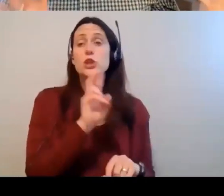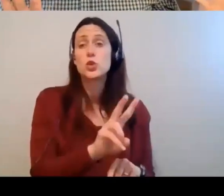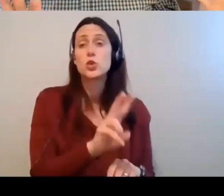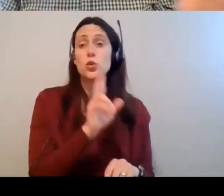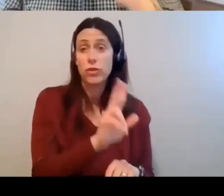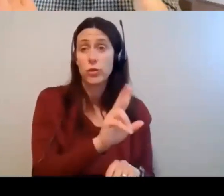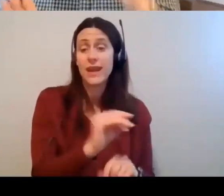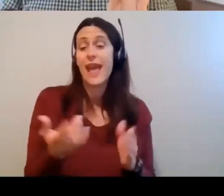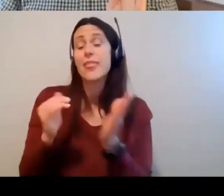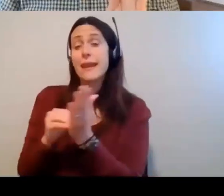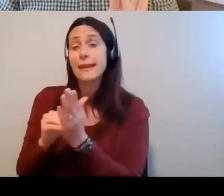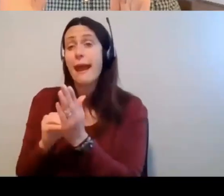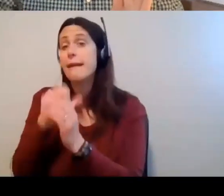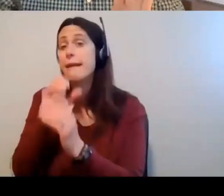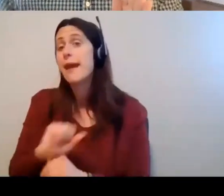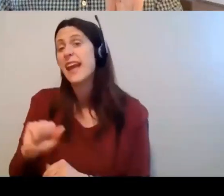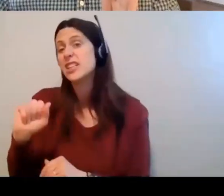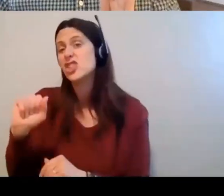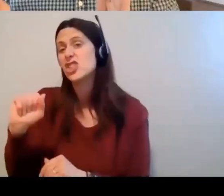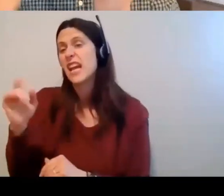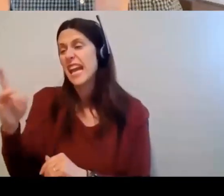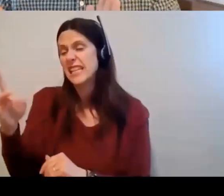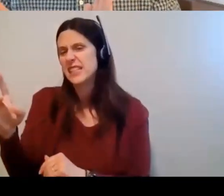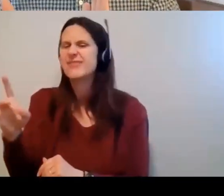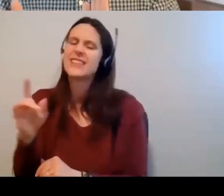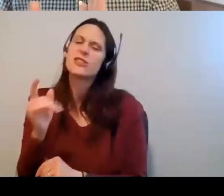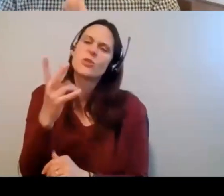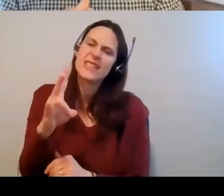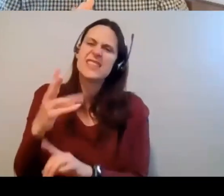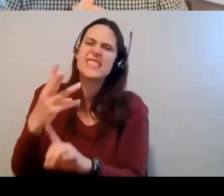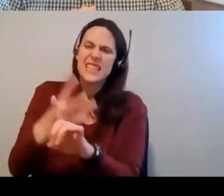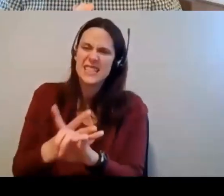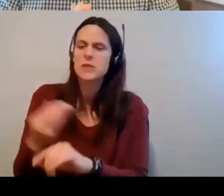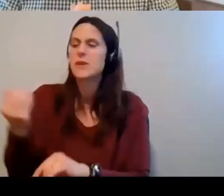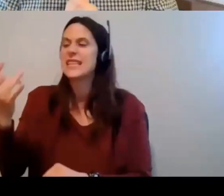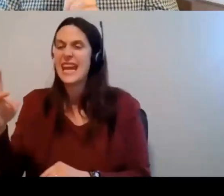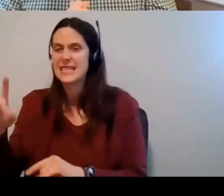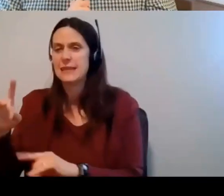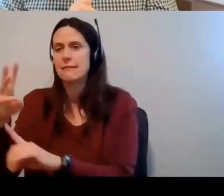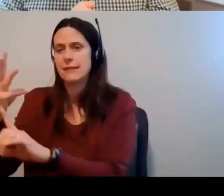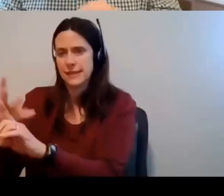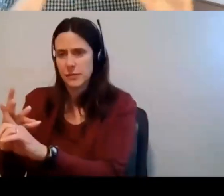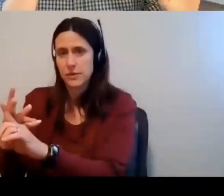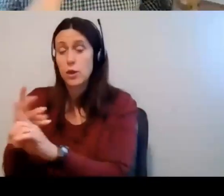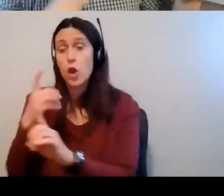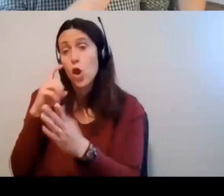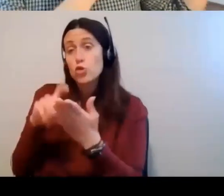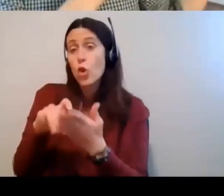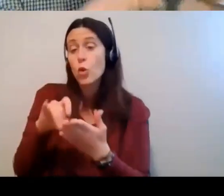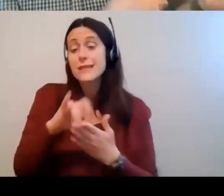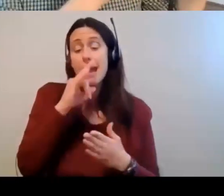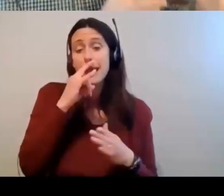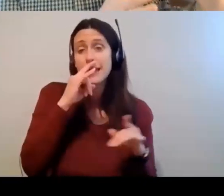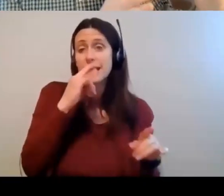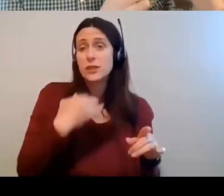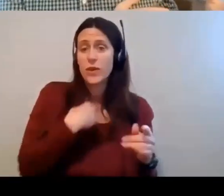age 18. So anywhere from 17 and 6 months to 18 and 6 months during the pandemic. And it was found that kids who had